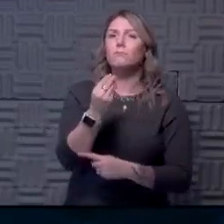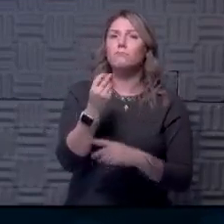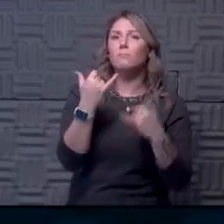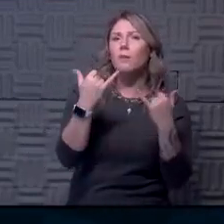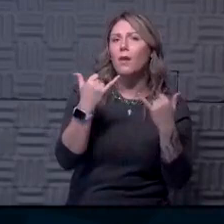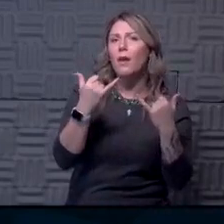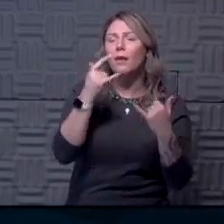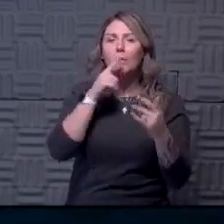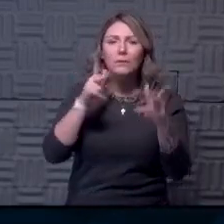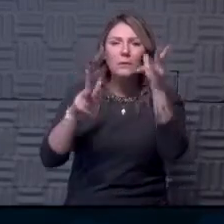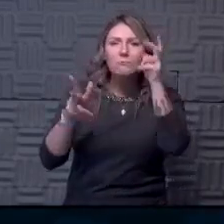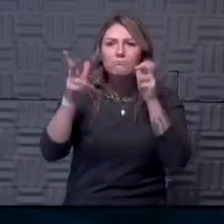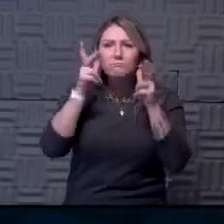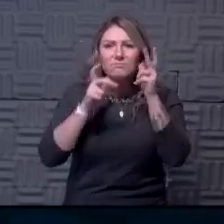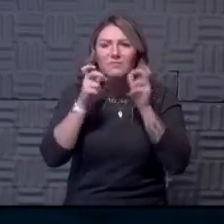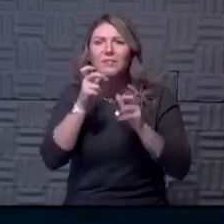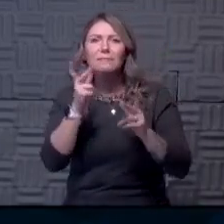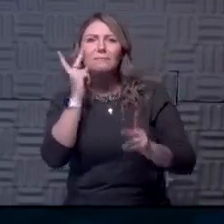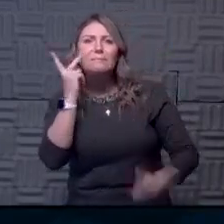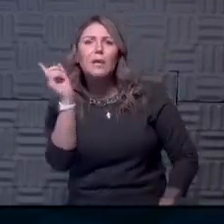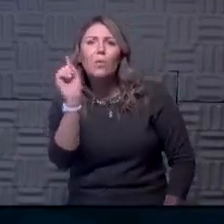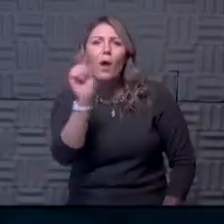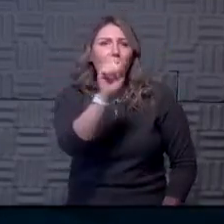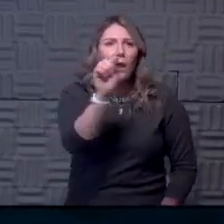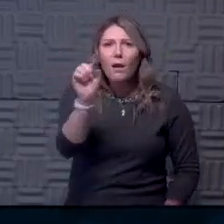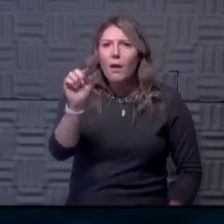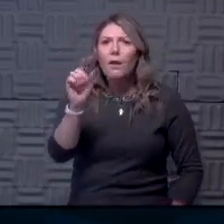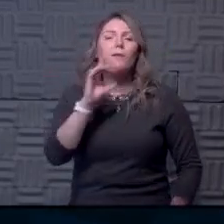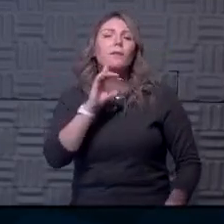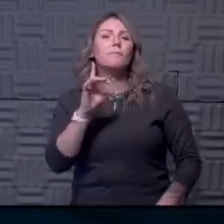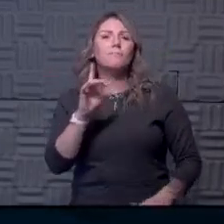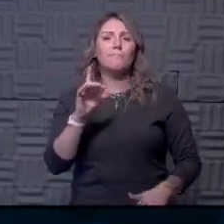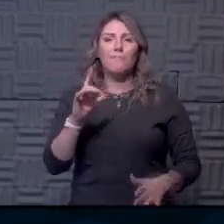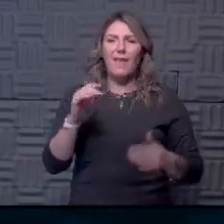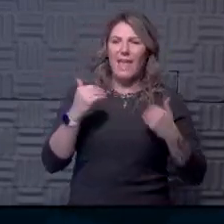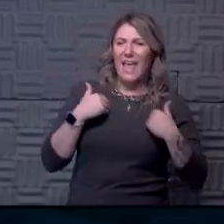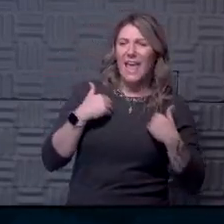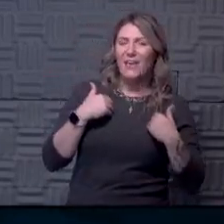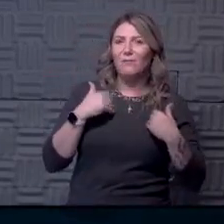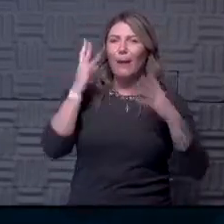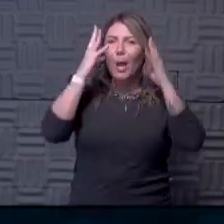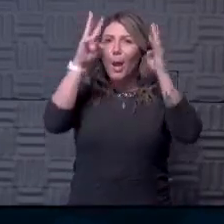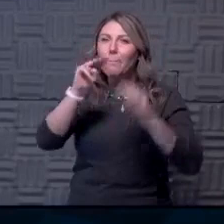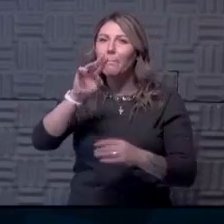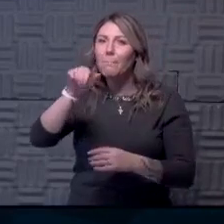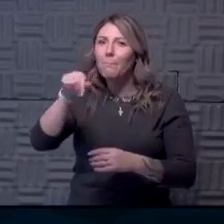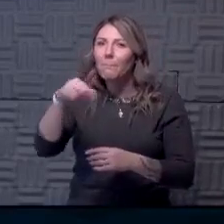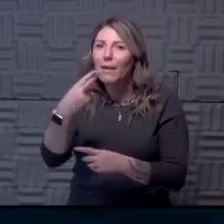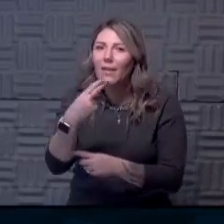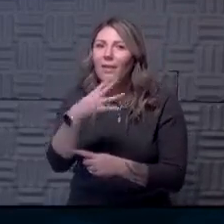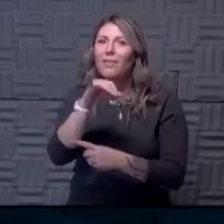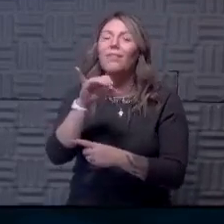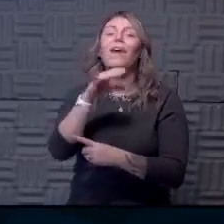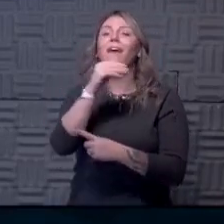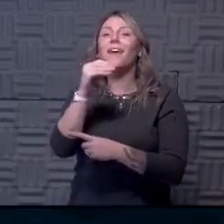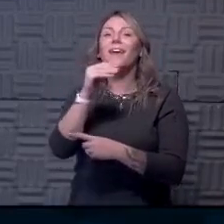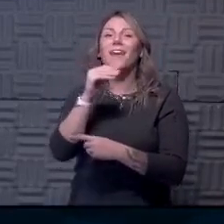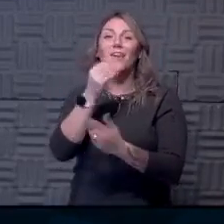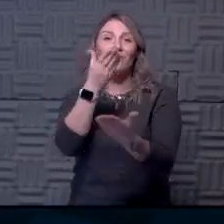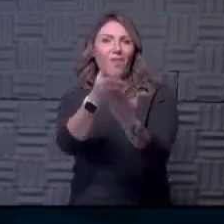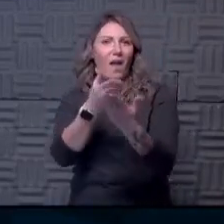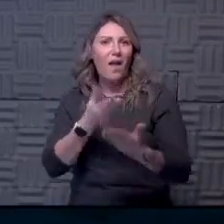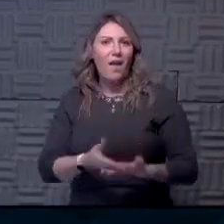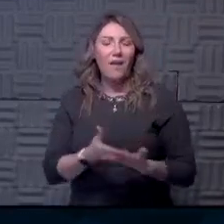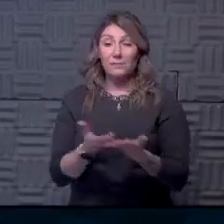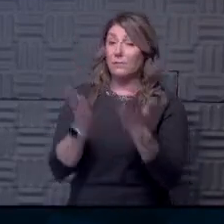of listening and see where they are. They have some myths and facts, and we also, as as leaders